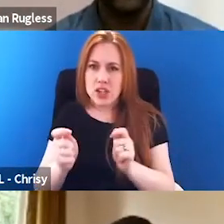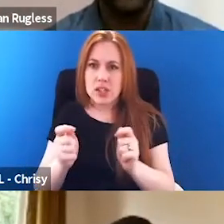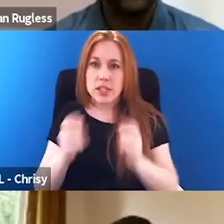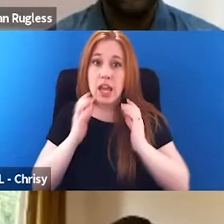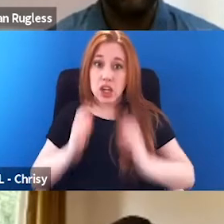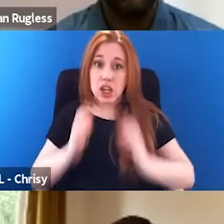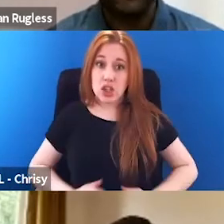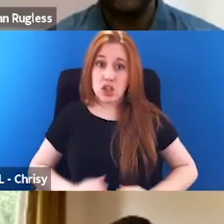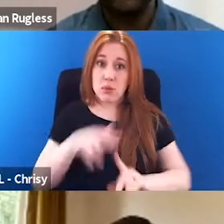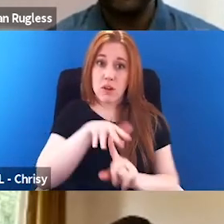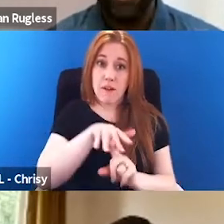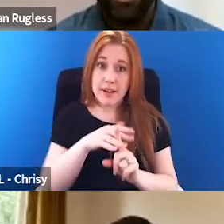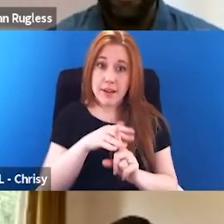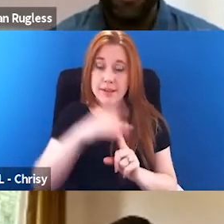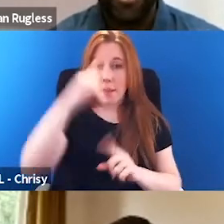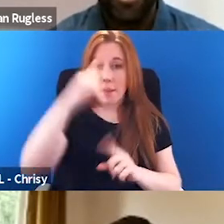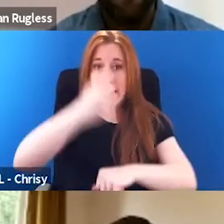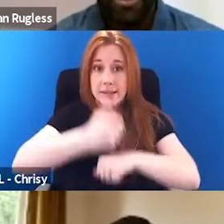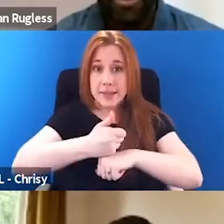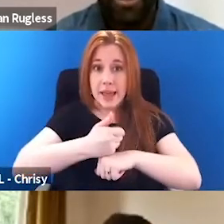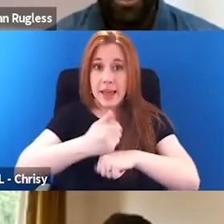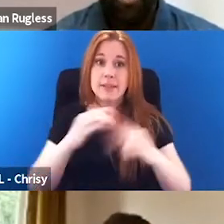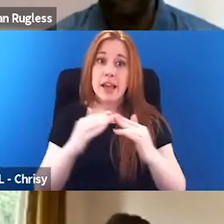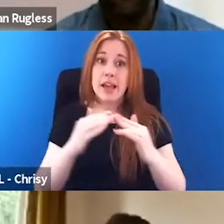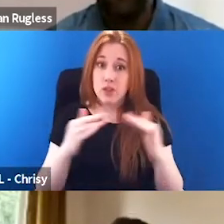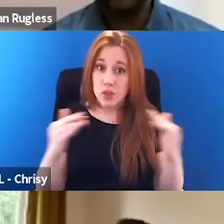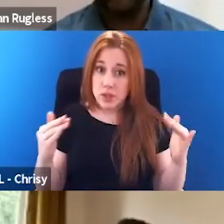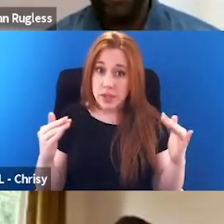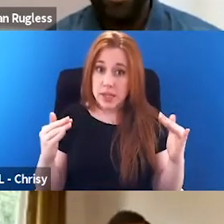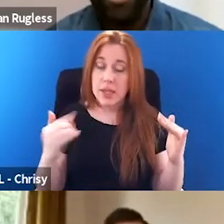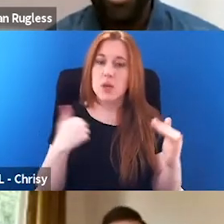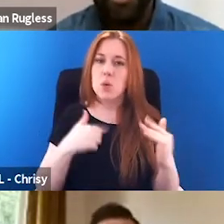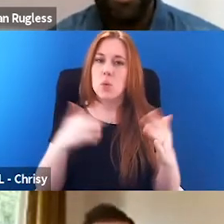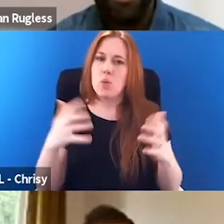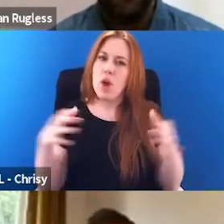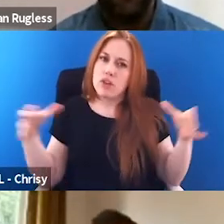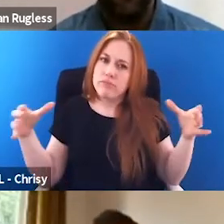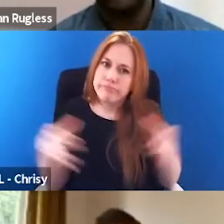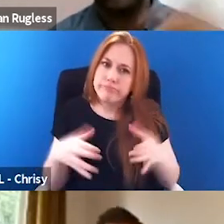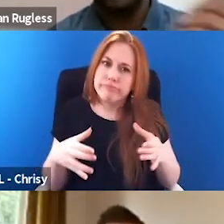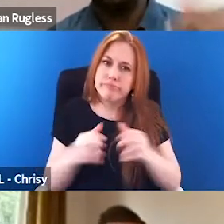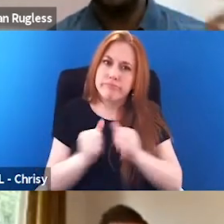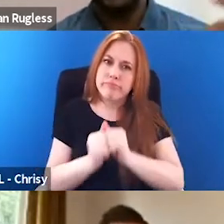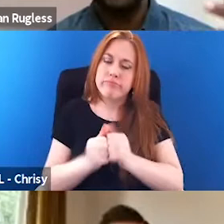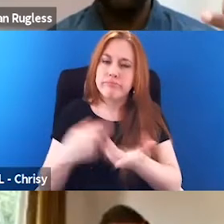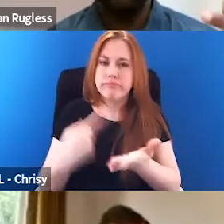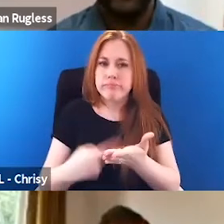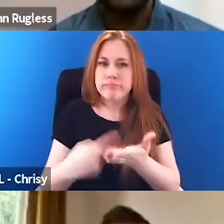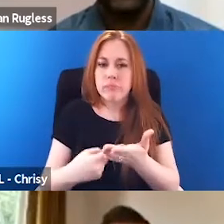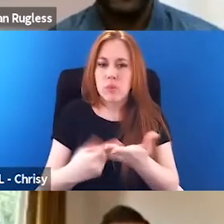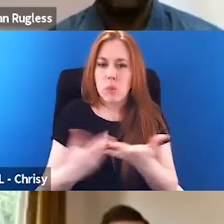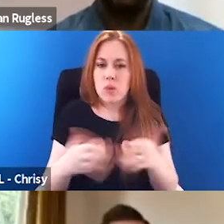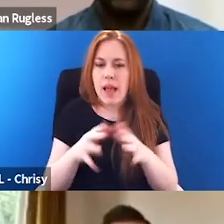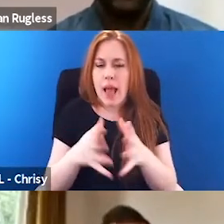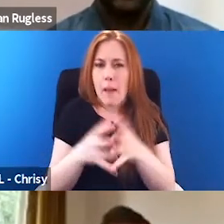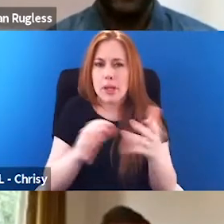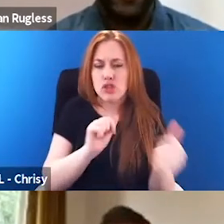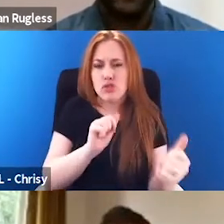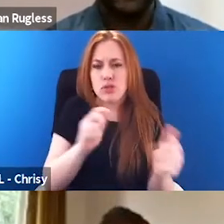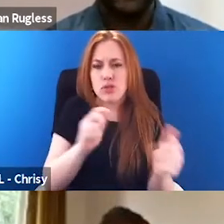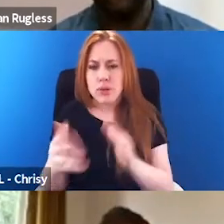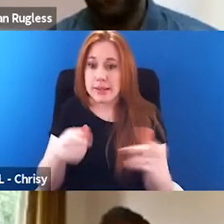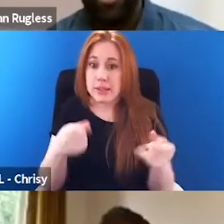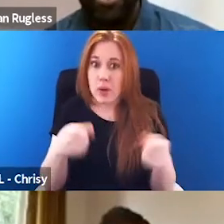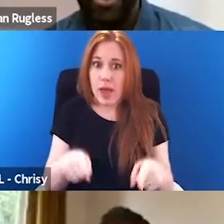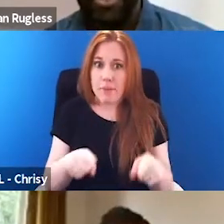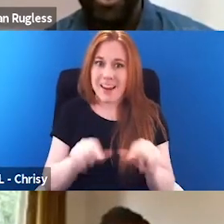context, mindsets, as well as diversity, we wanted to come together and talk about what is the level of transformation that needs to happen at the